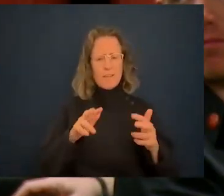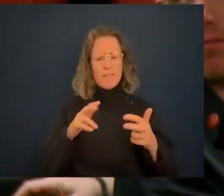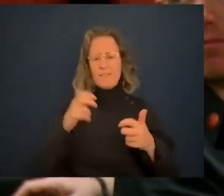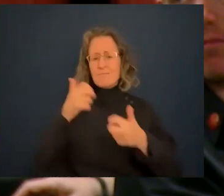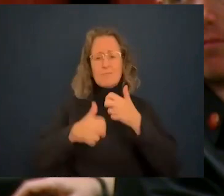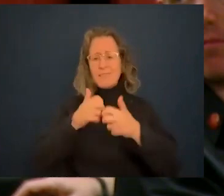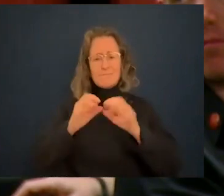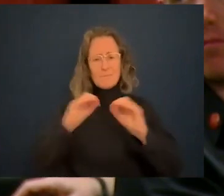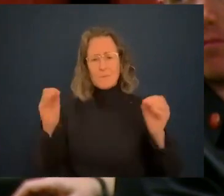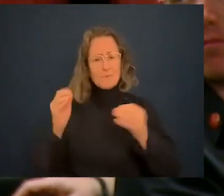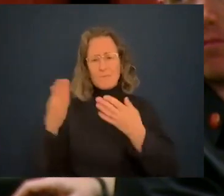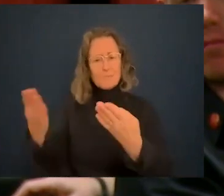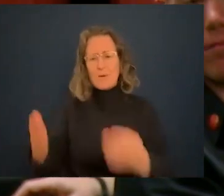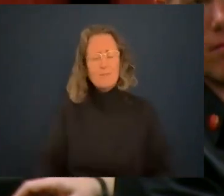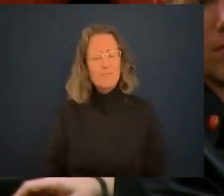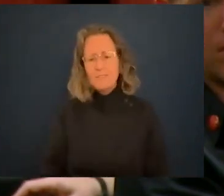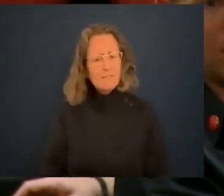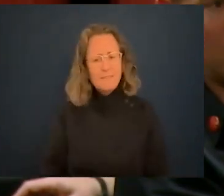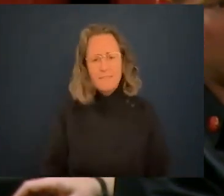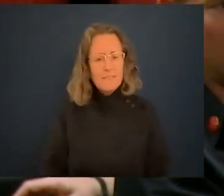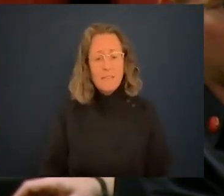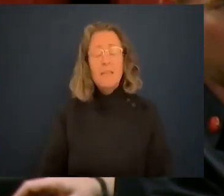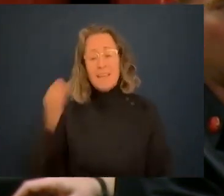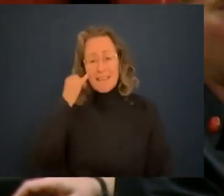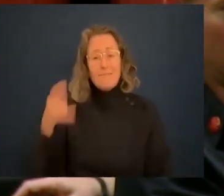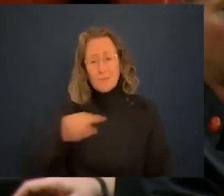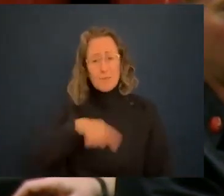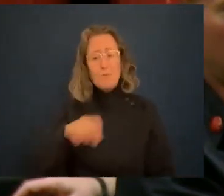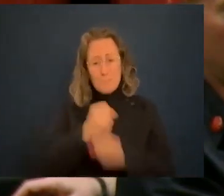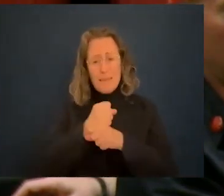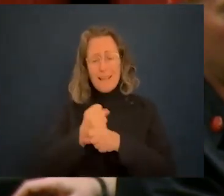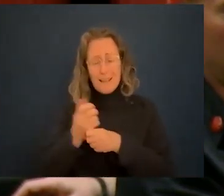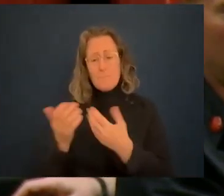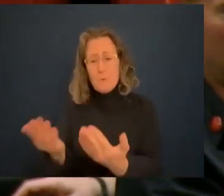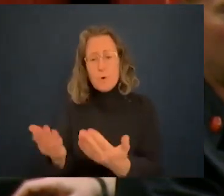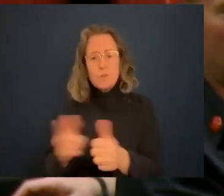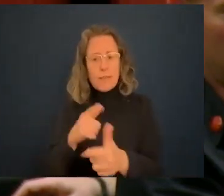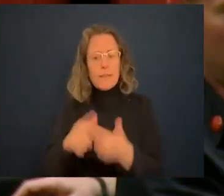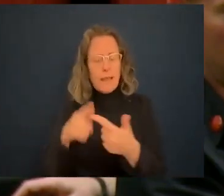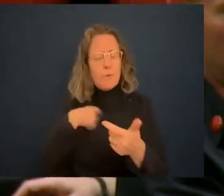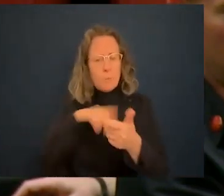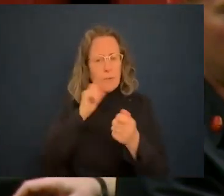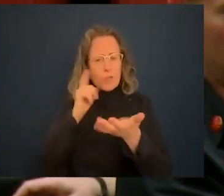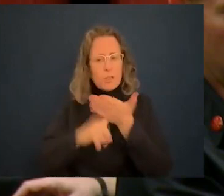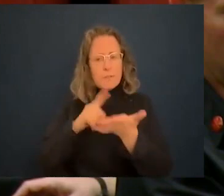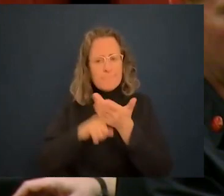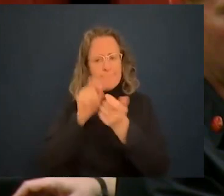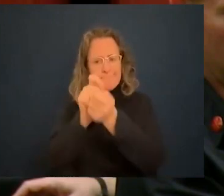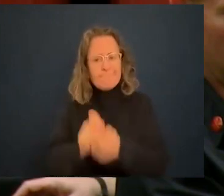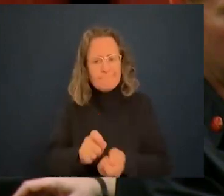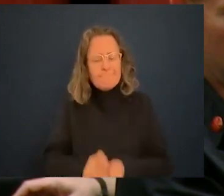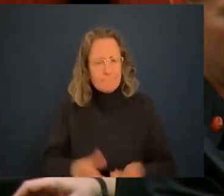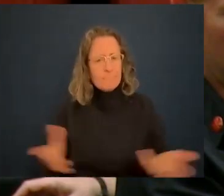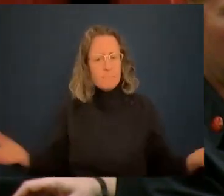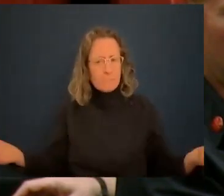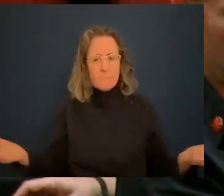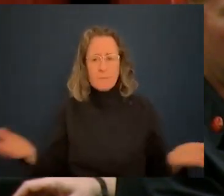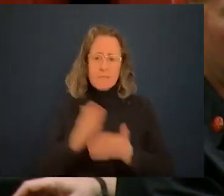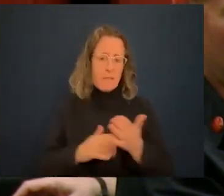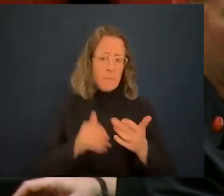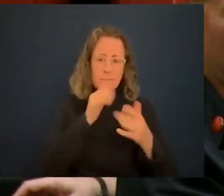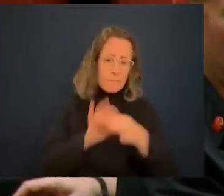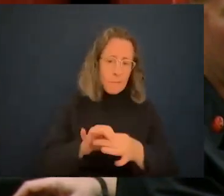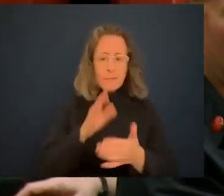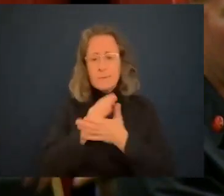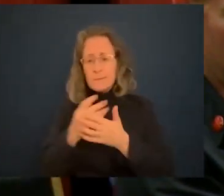that's been made emotion has been made we could be discussing the specifics of the motion and some things would be germane and some things were